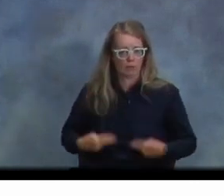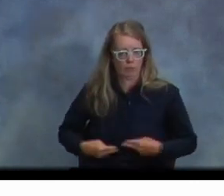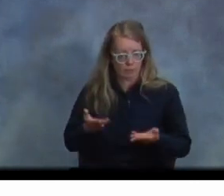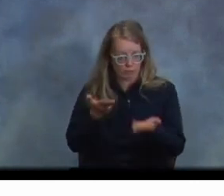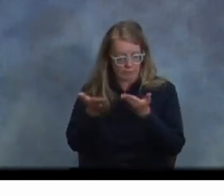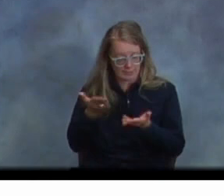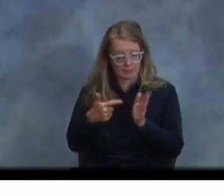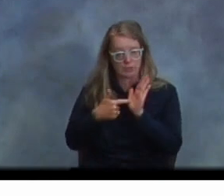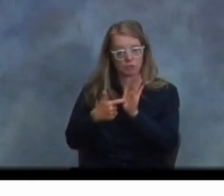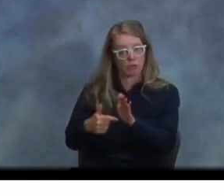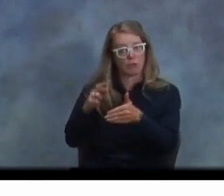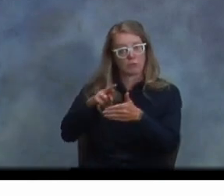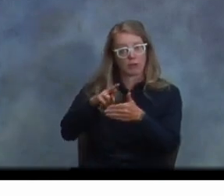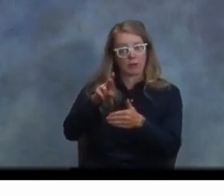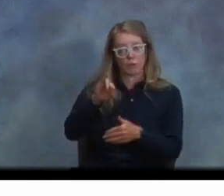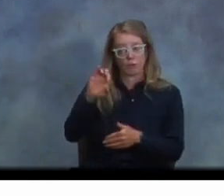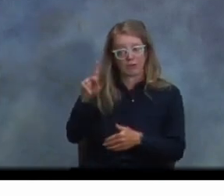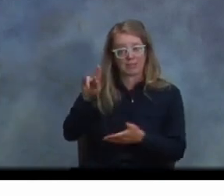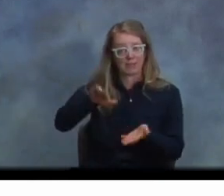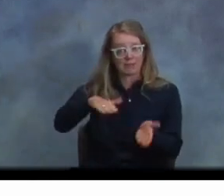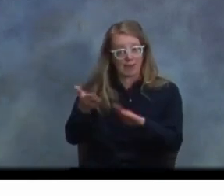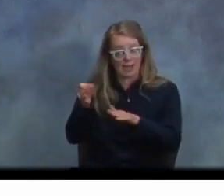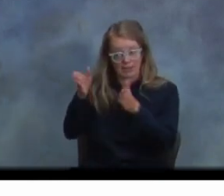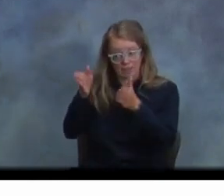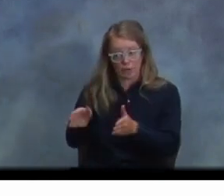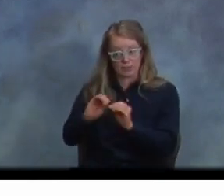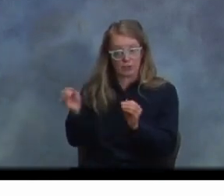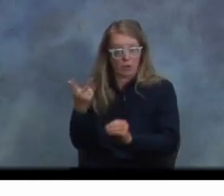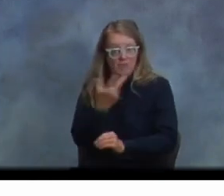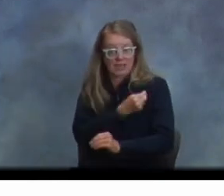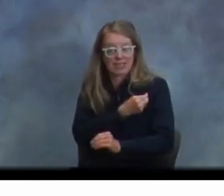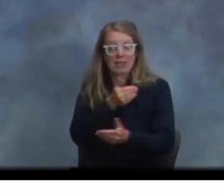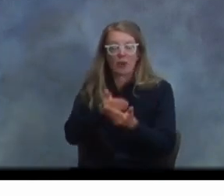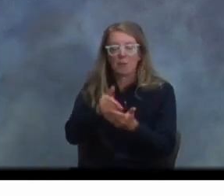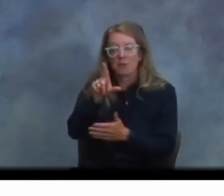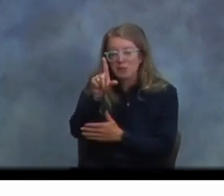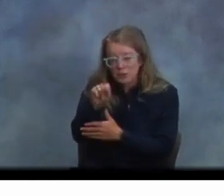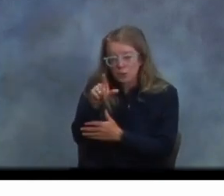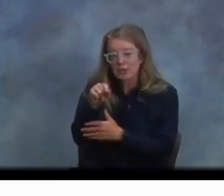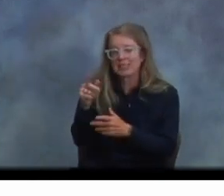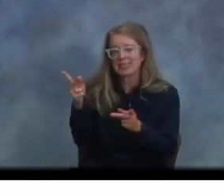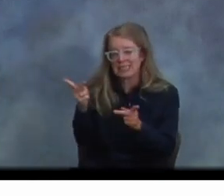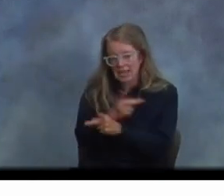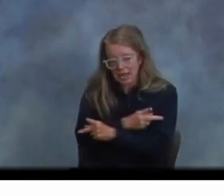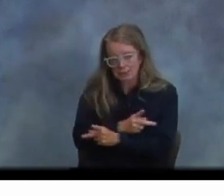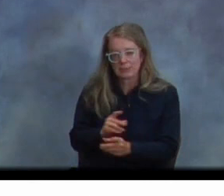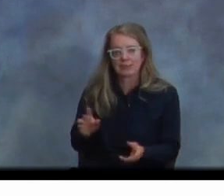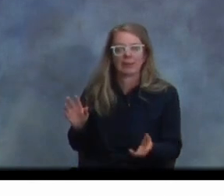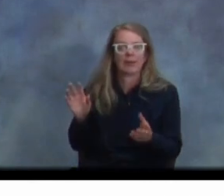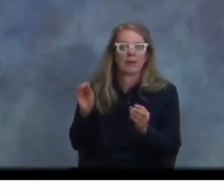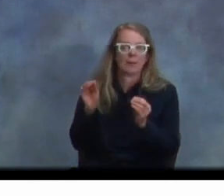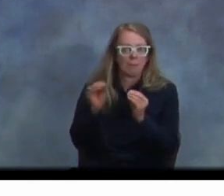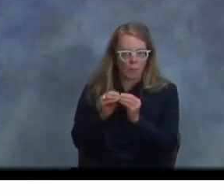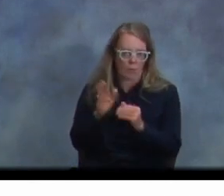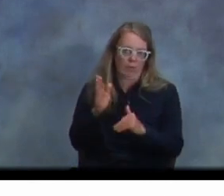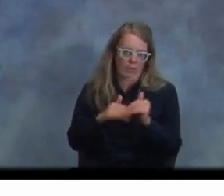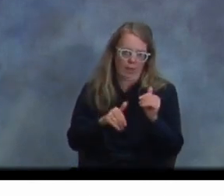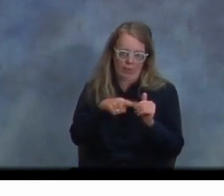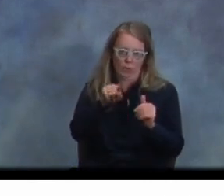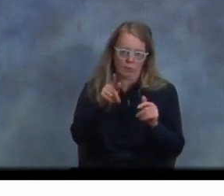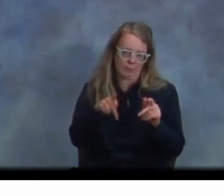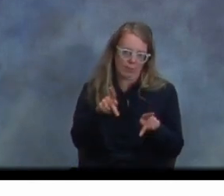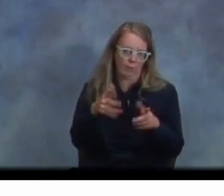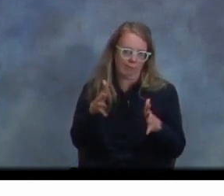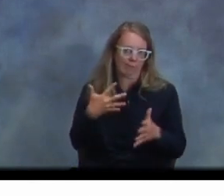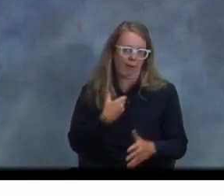dying for an unvaccinated individual is almost 20 times that of an vaccinated